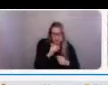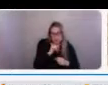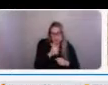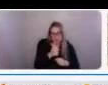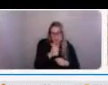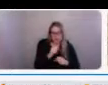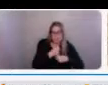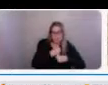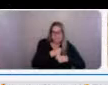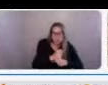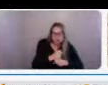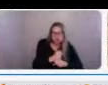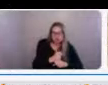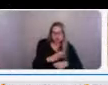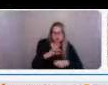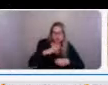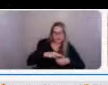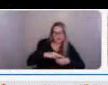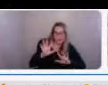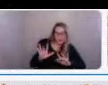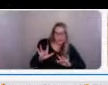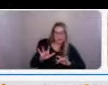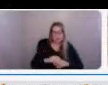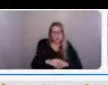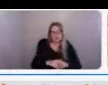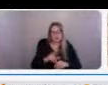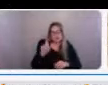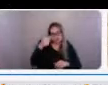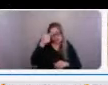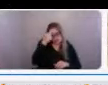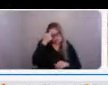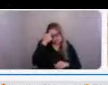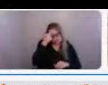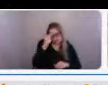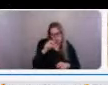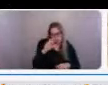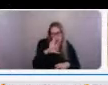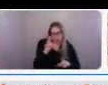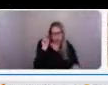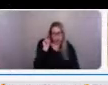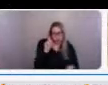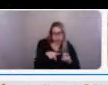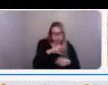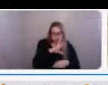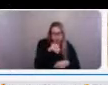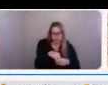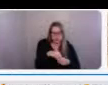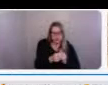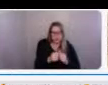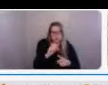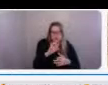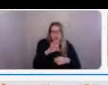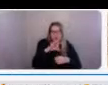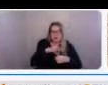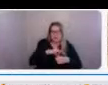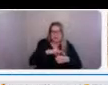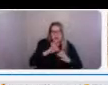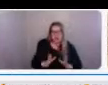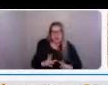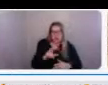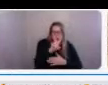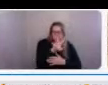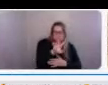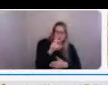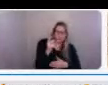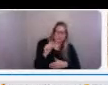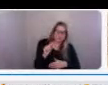produced voter apathy and disenchantment was government and low participation of voters and so they in 2000 they took back